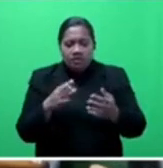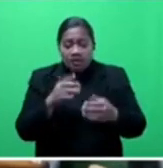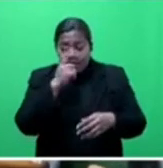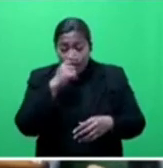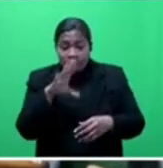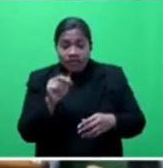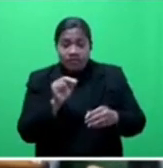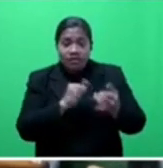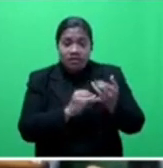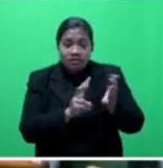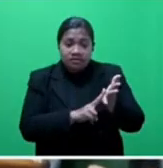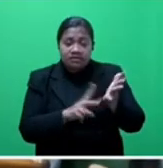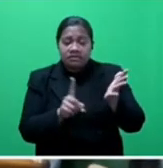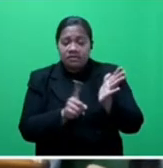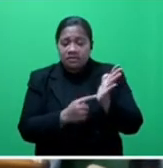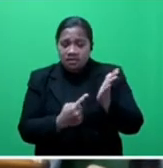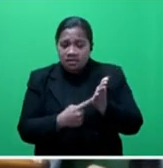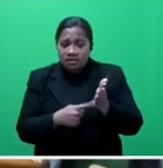Labour,